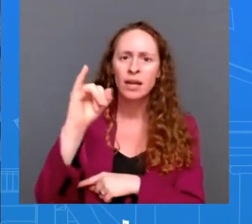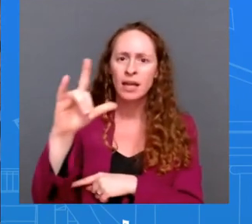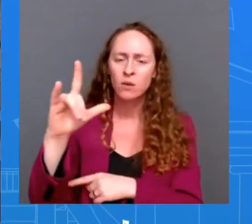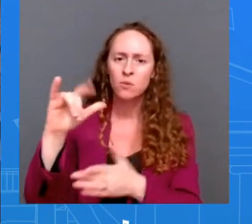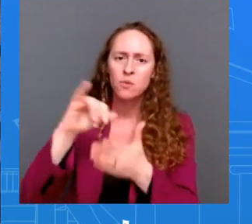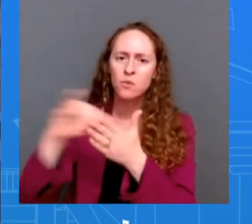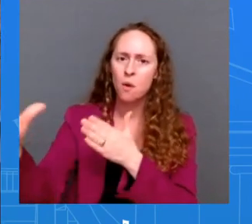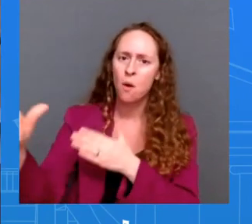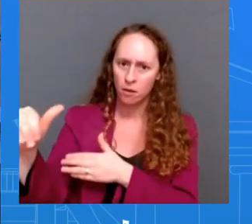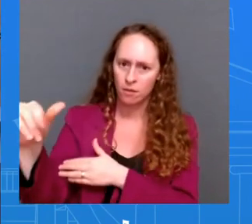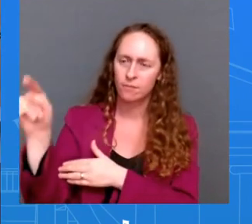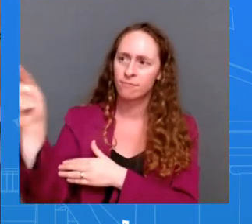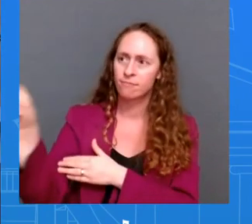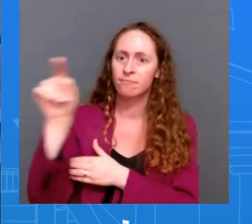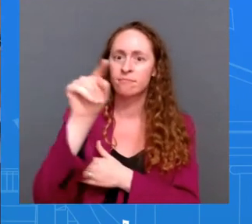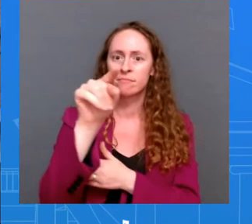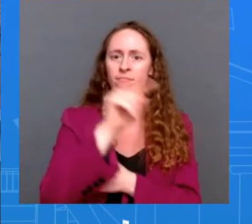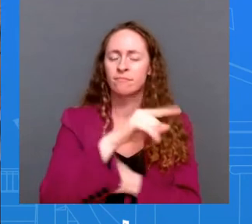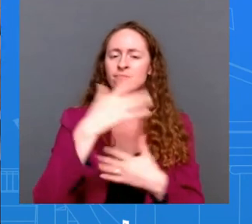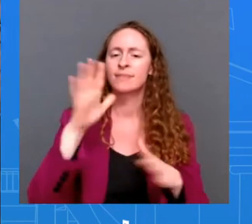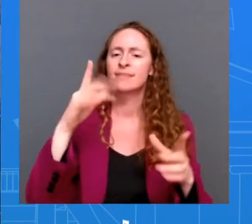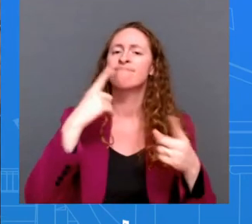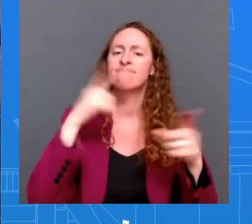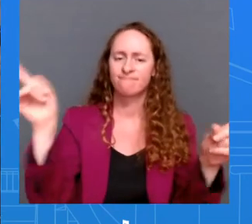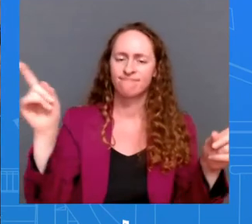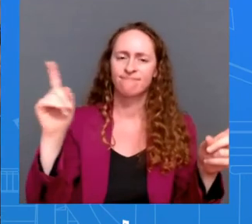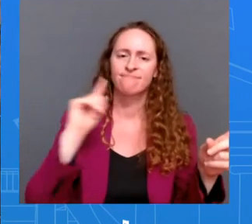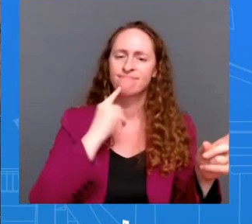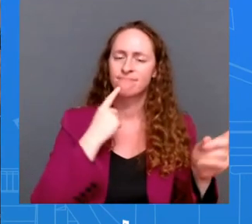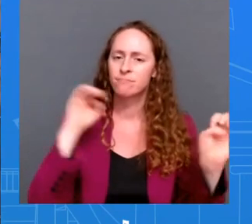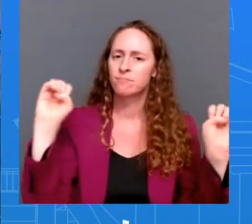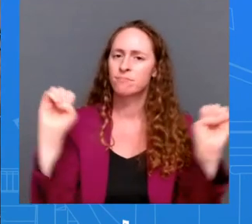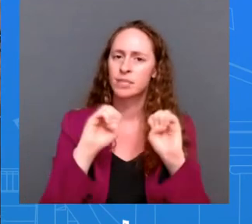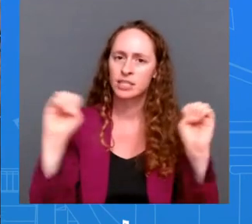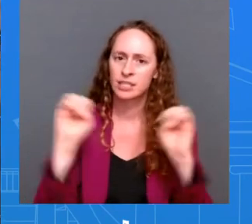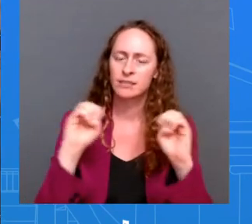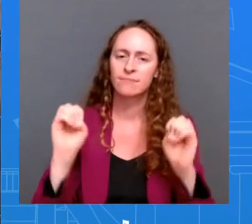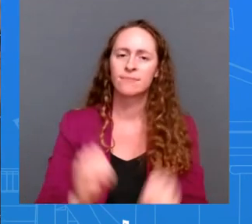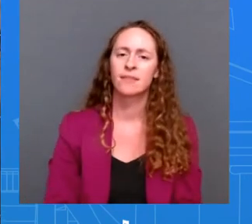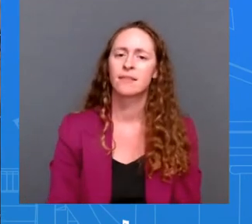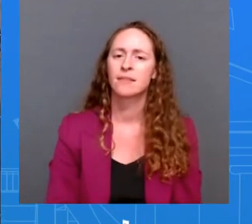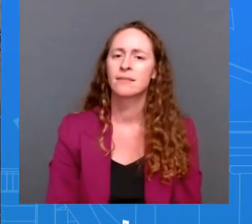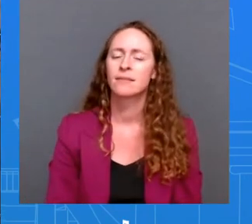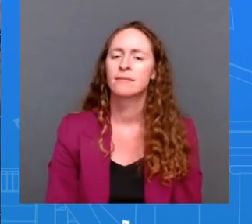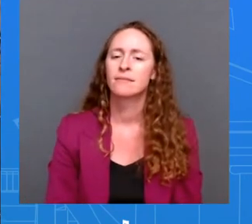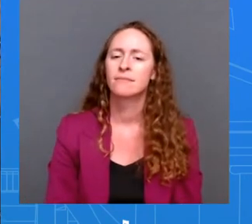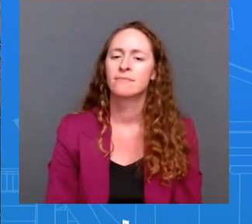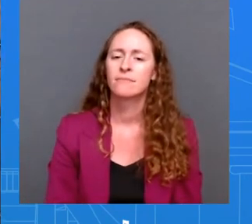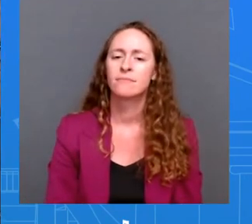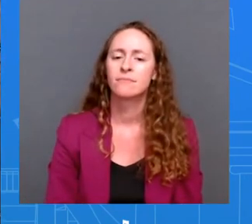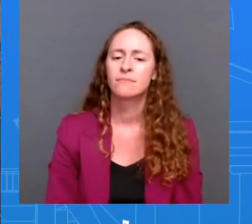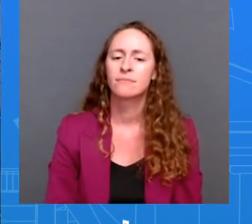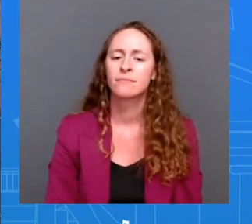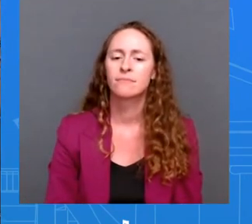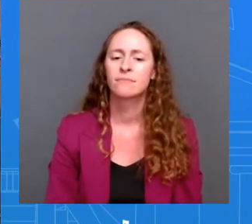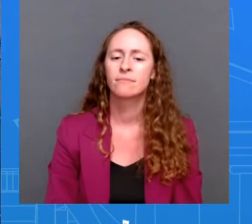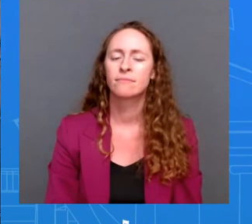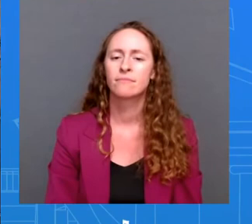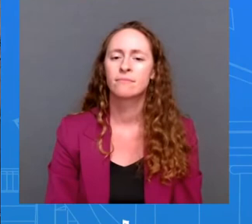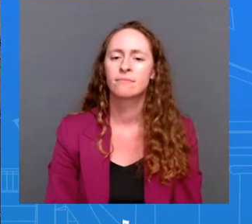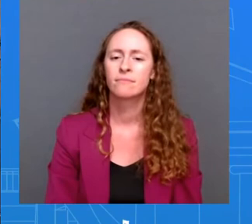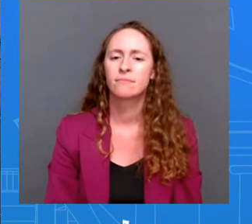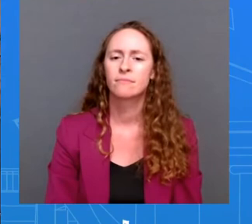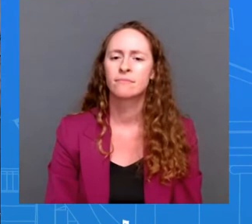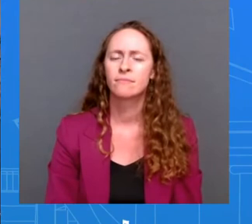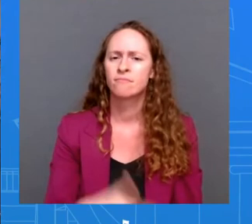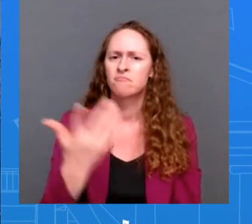be, how will declaring monkeypox as a public health emergency affect colleges and universities in those states, particularly that